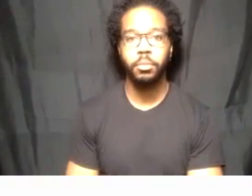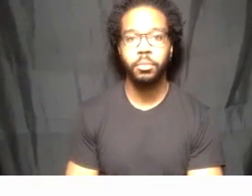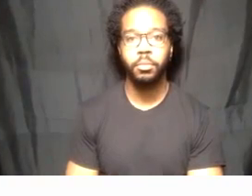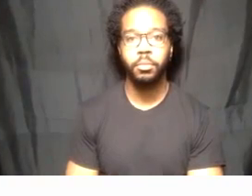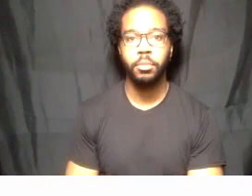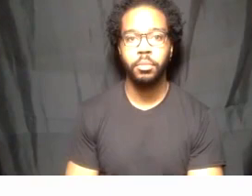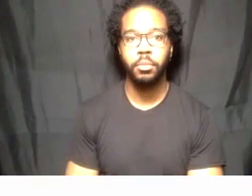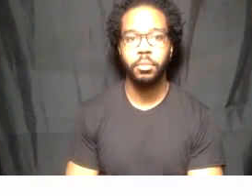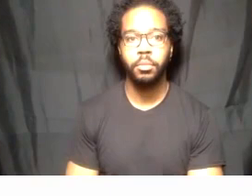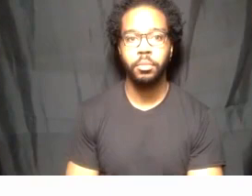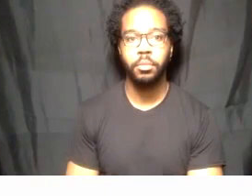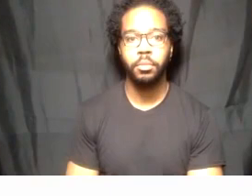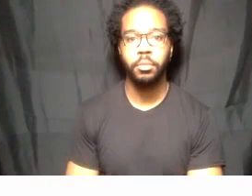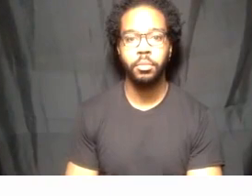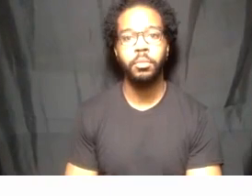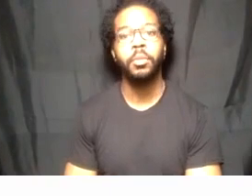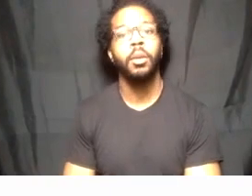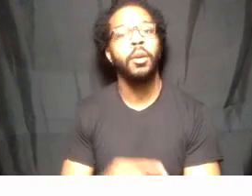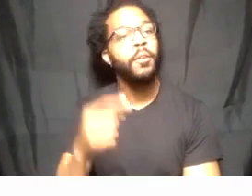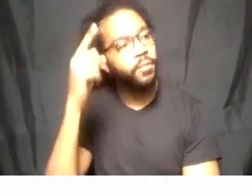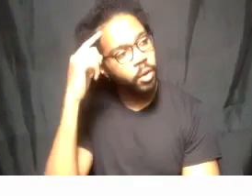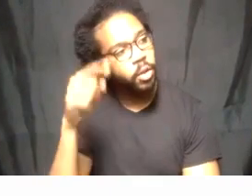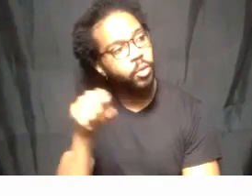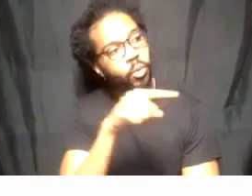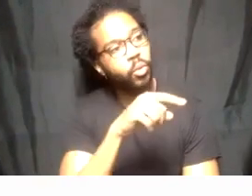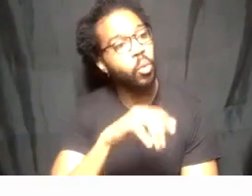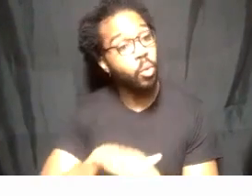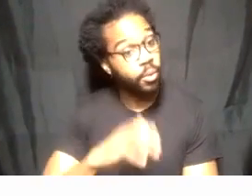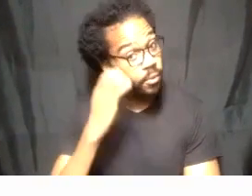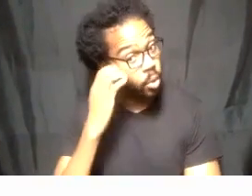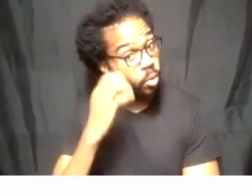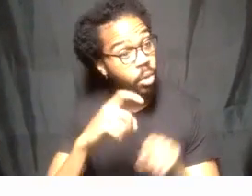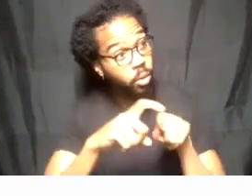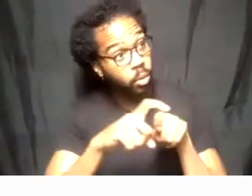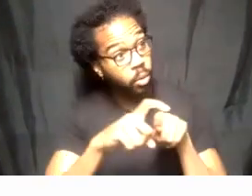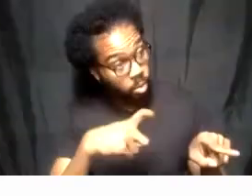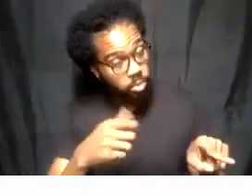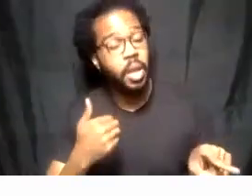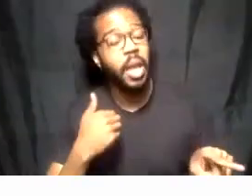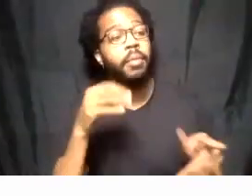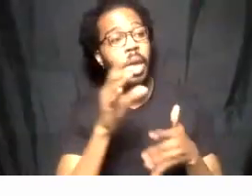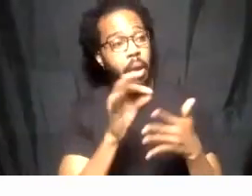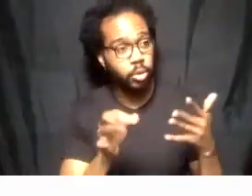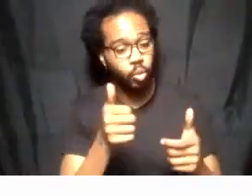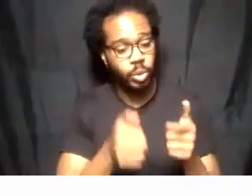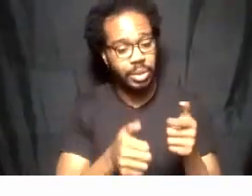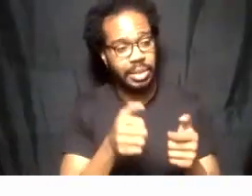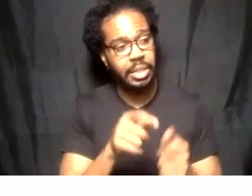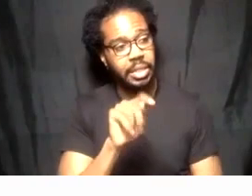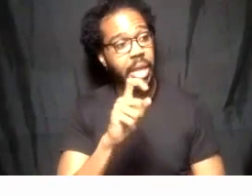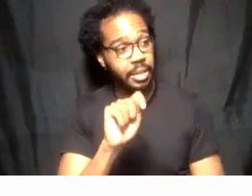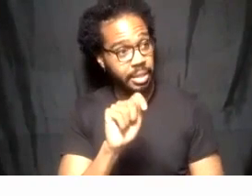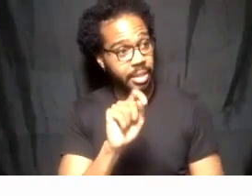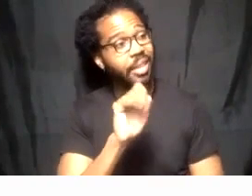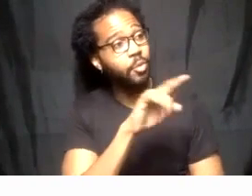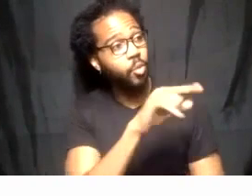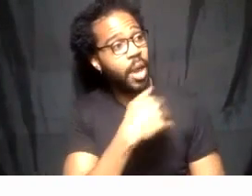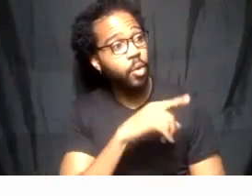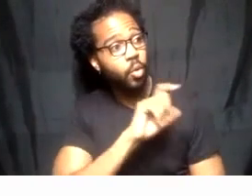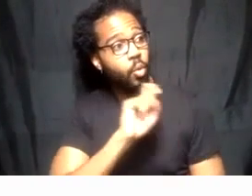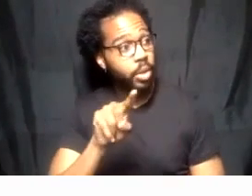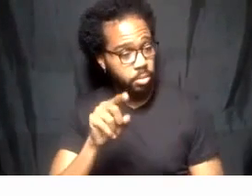For those of you on the phone that dialed in, we do have the option to text. So if you have a question, you can